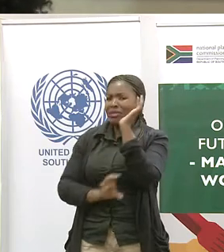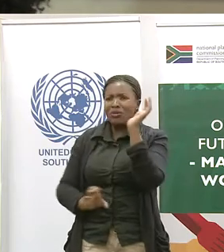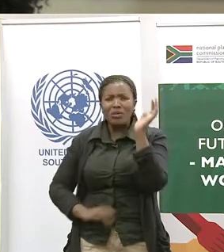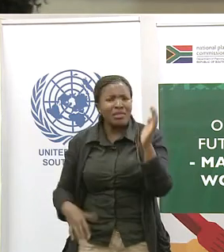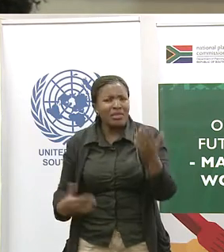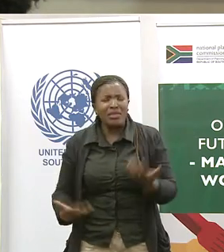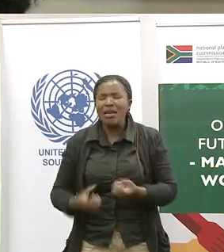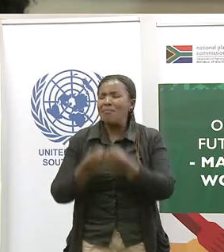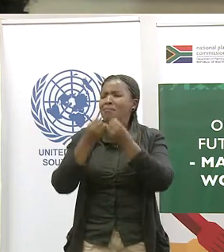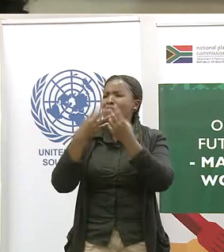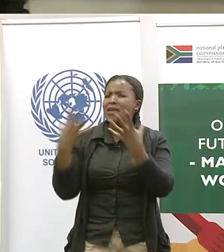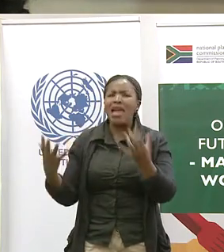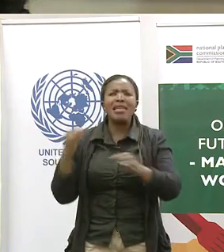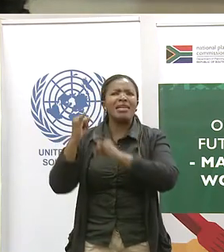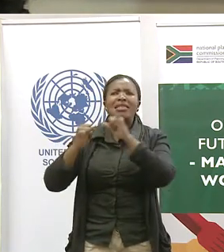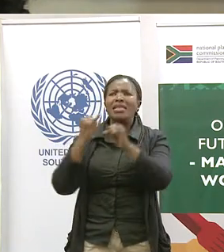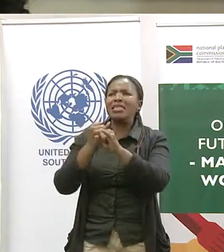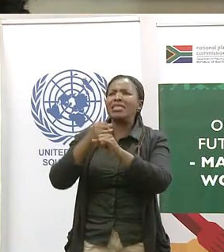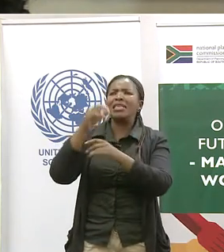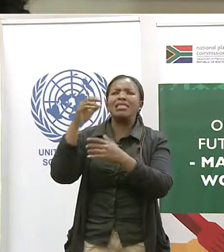say that men and women are equal.